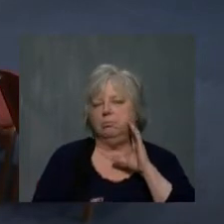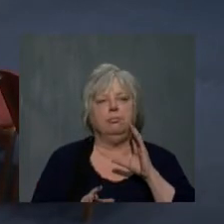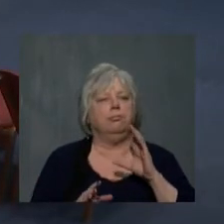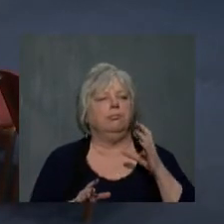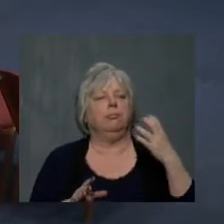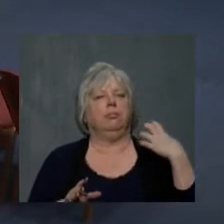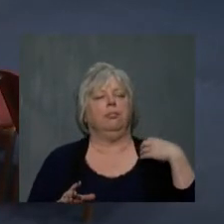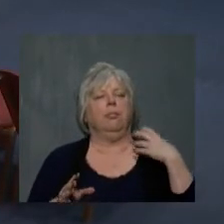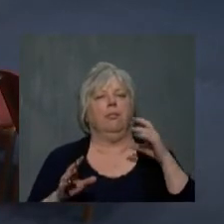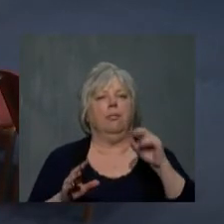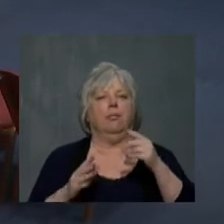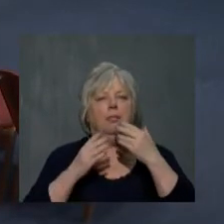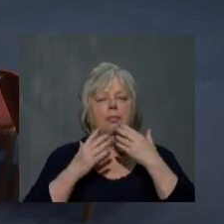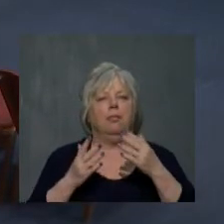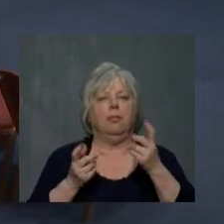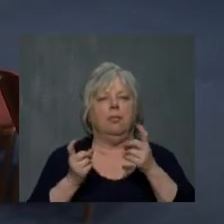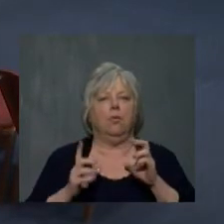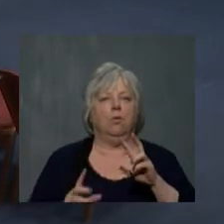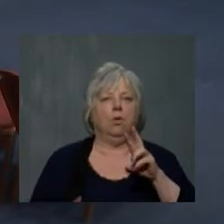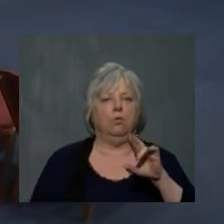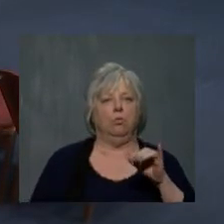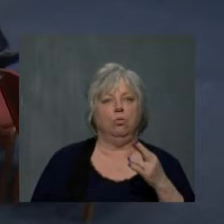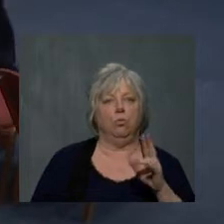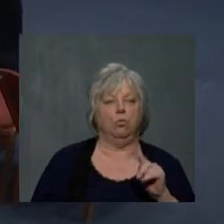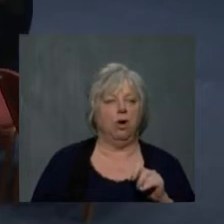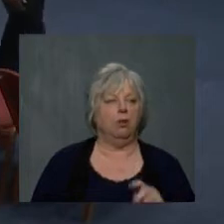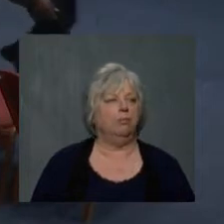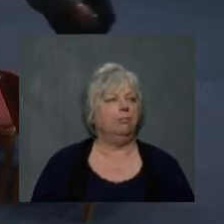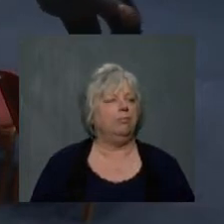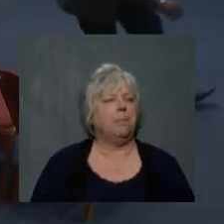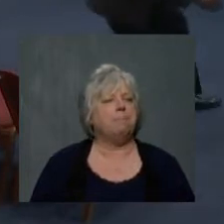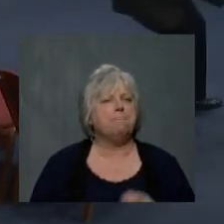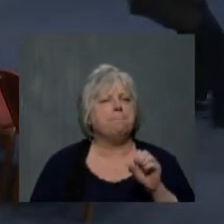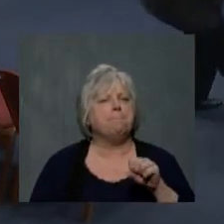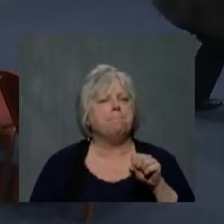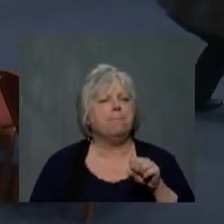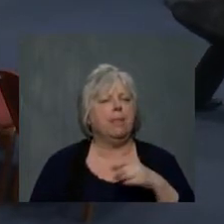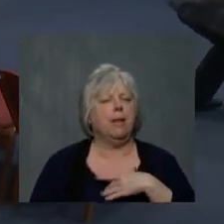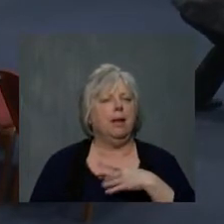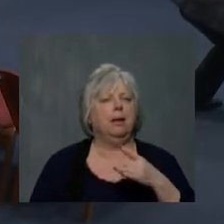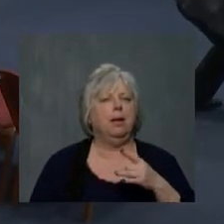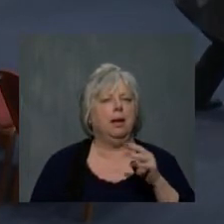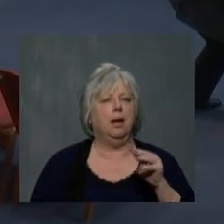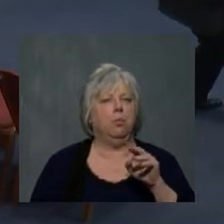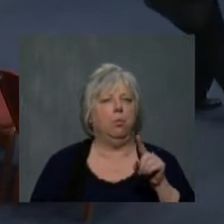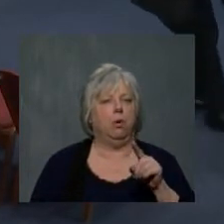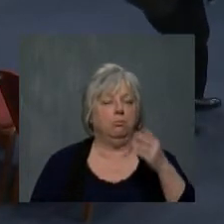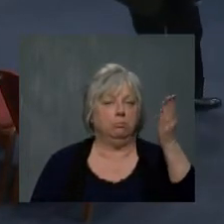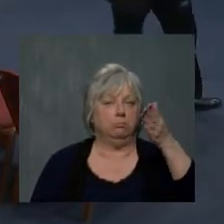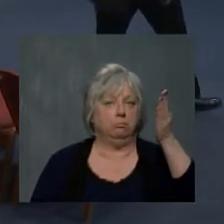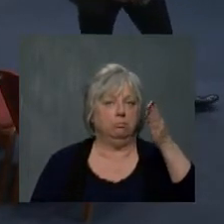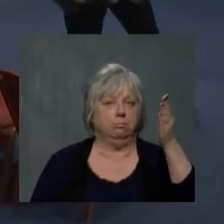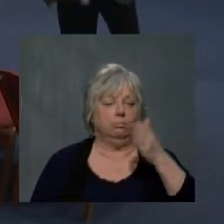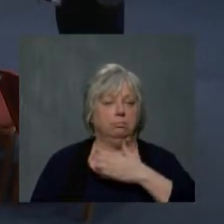Thank you. Director Wright. Yes, Mr. Moore, I'd like a presentation on M1.